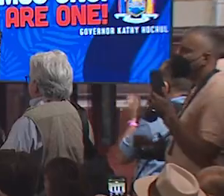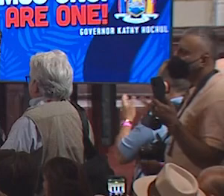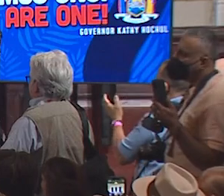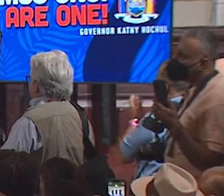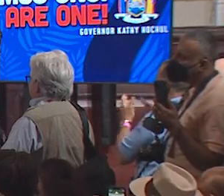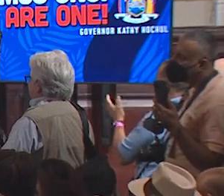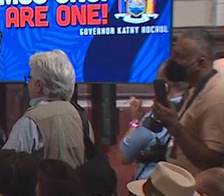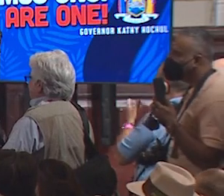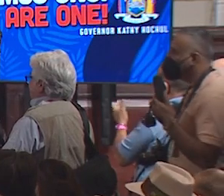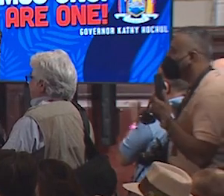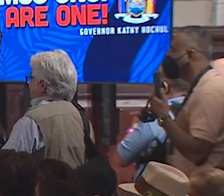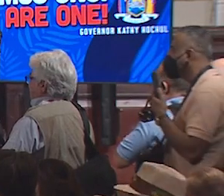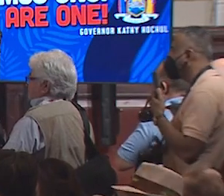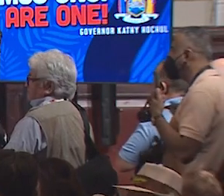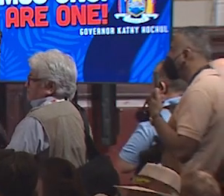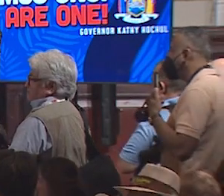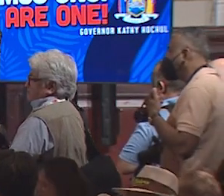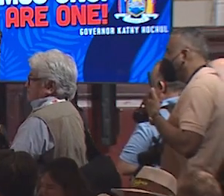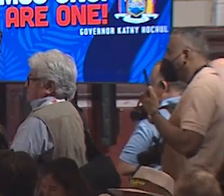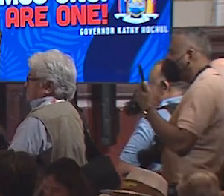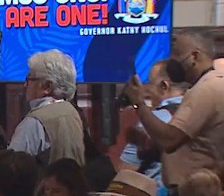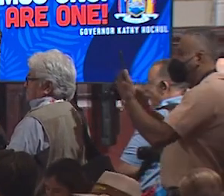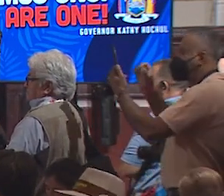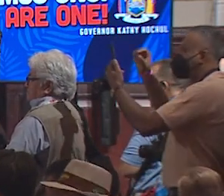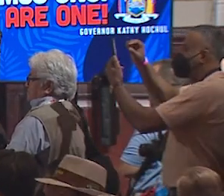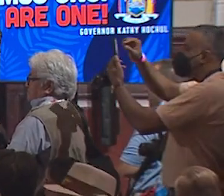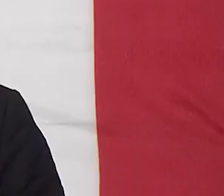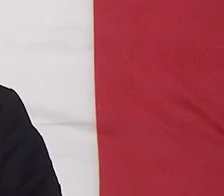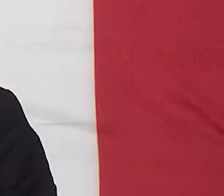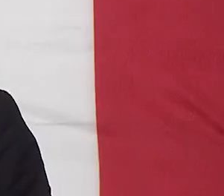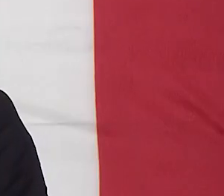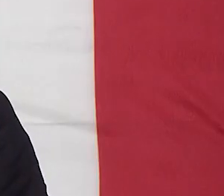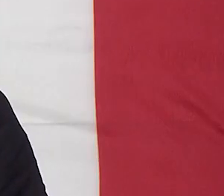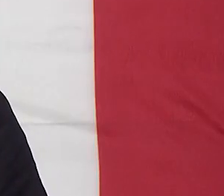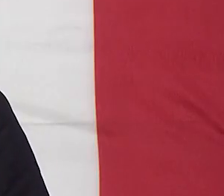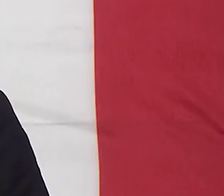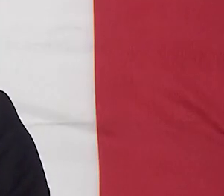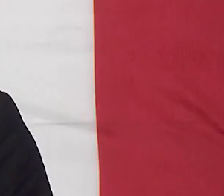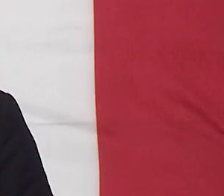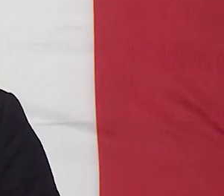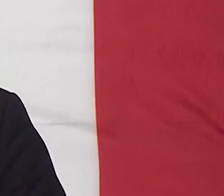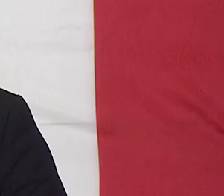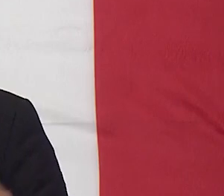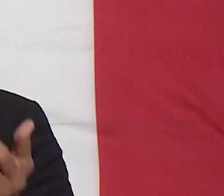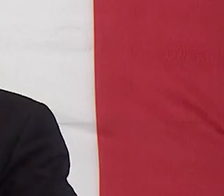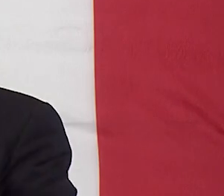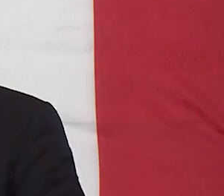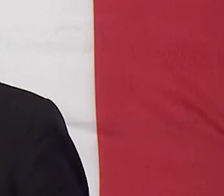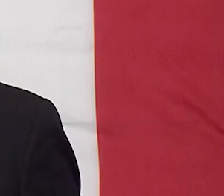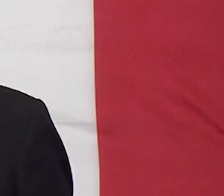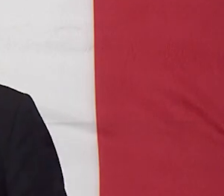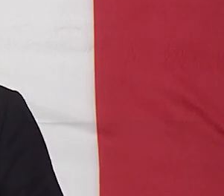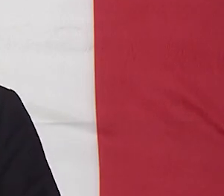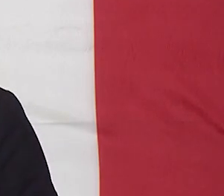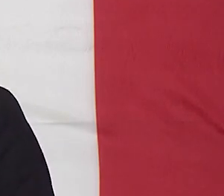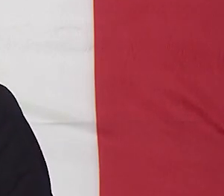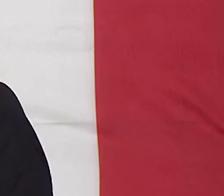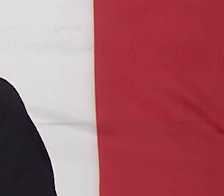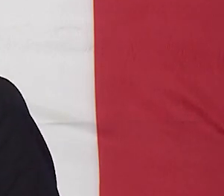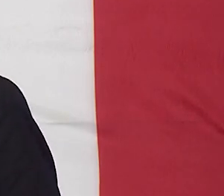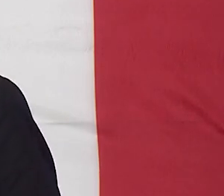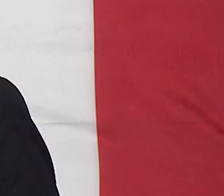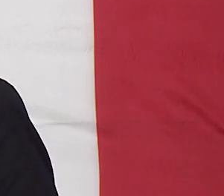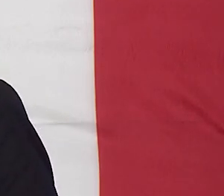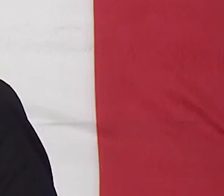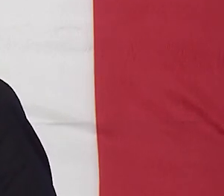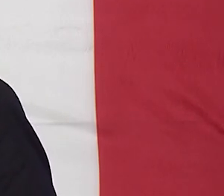case. I'm New York Rican. Yeah, I found my queen. I came all the way from Puerto Rico to find her here. Él vino